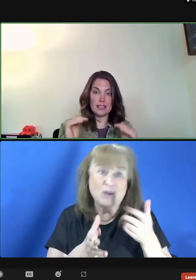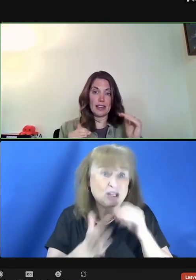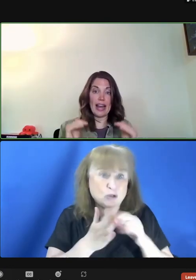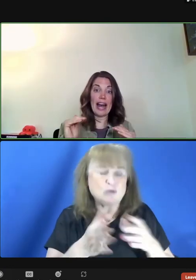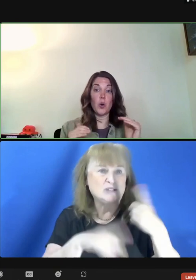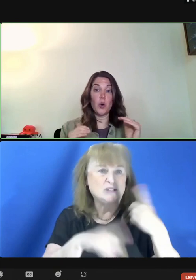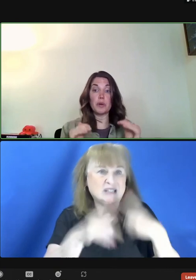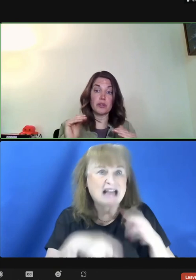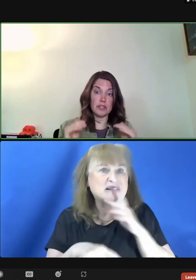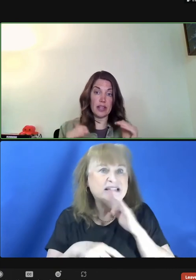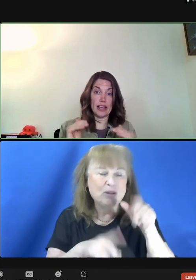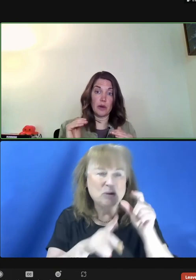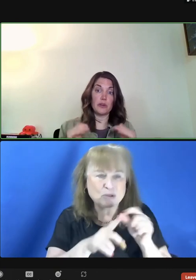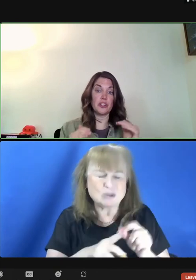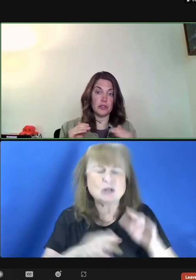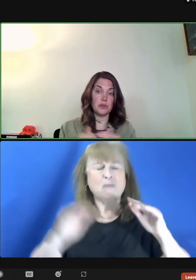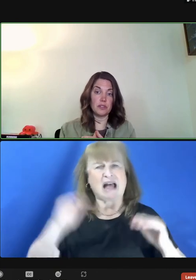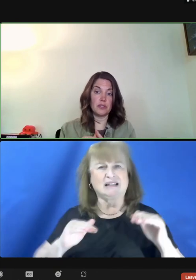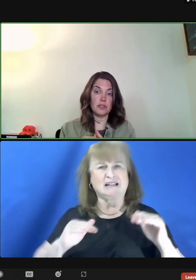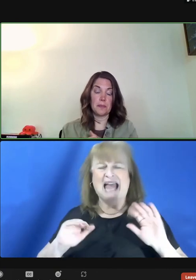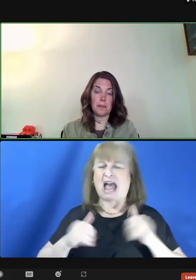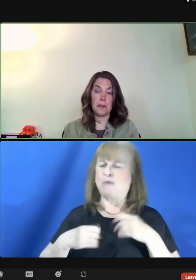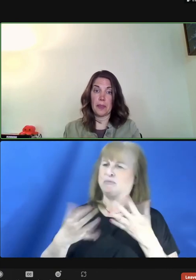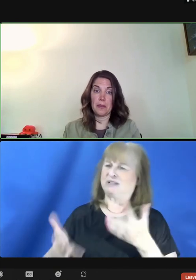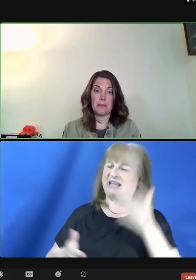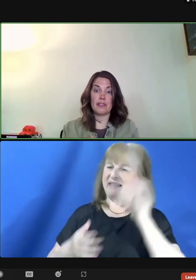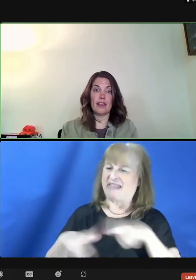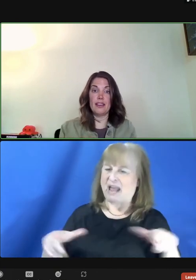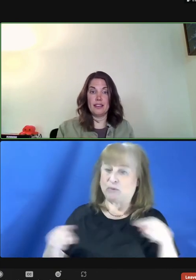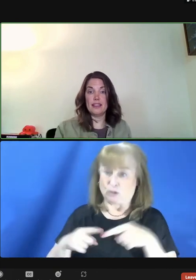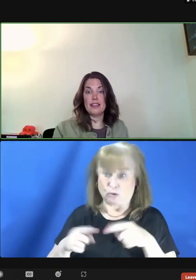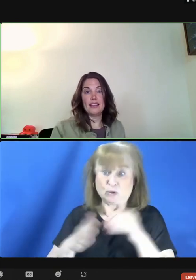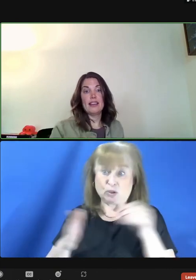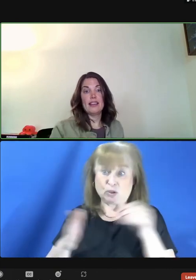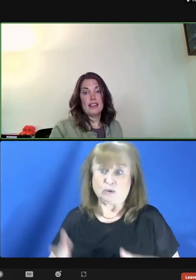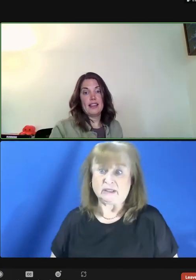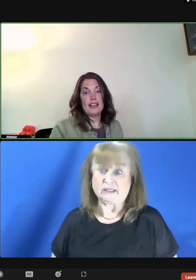of balancing how we present language to our students.